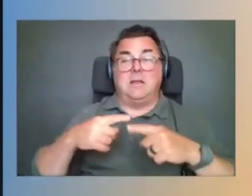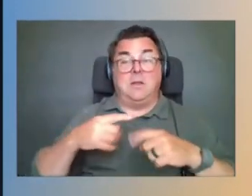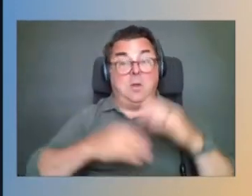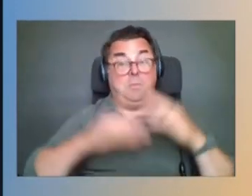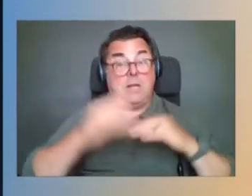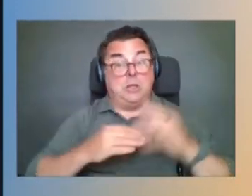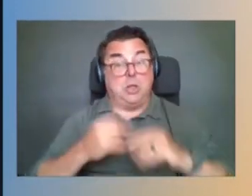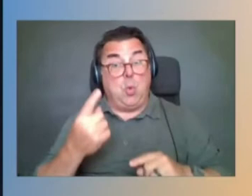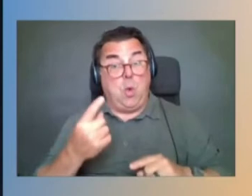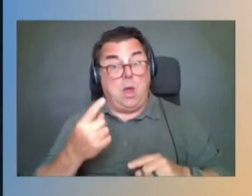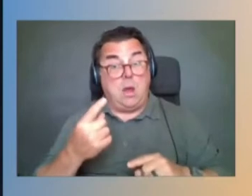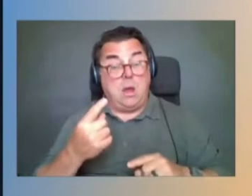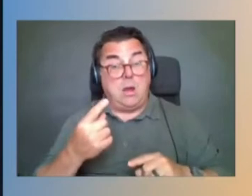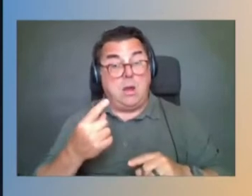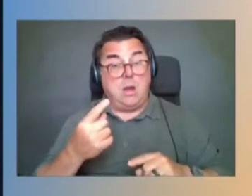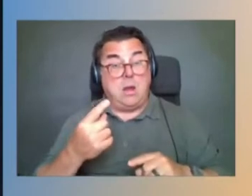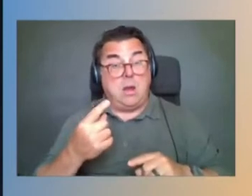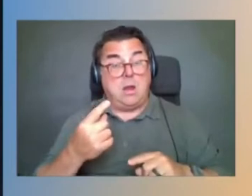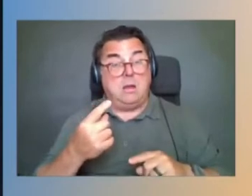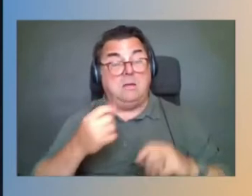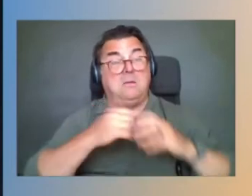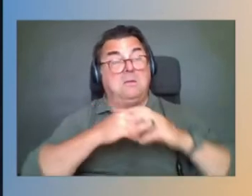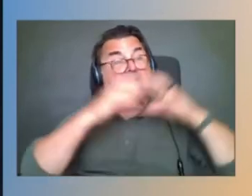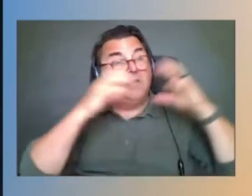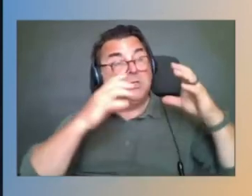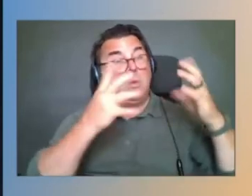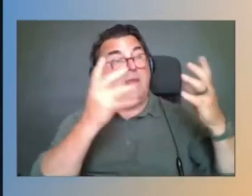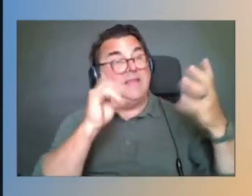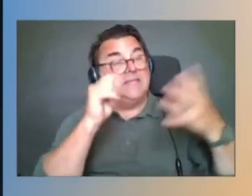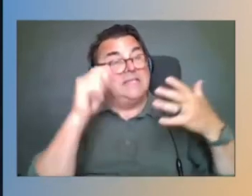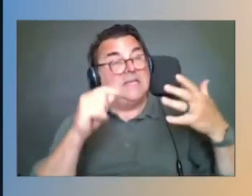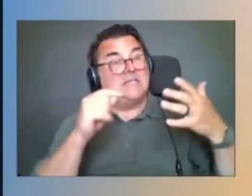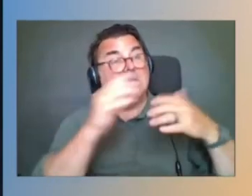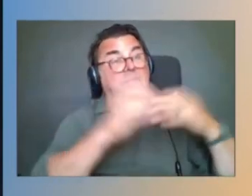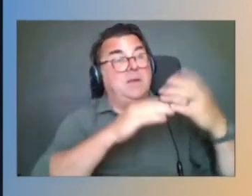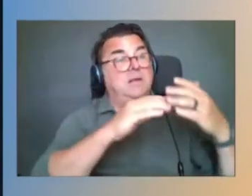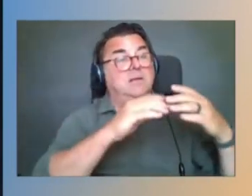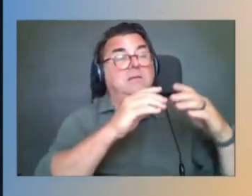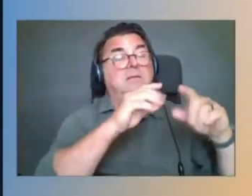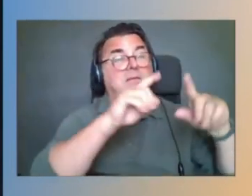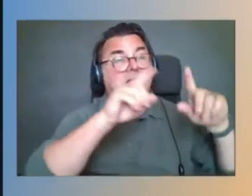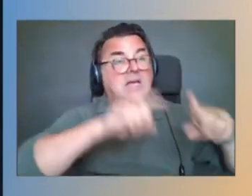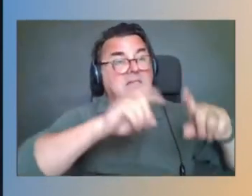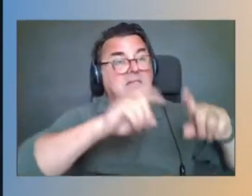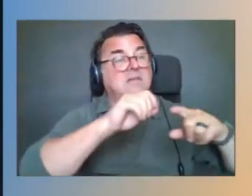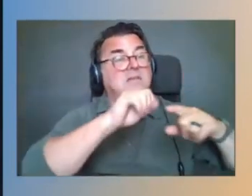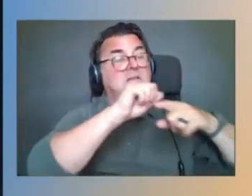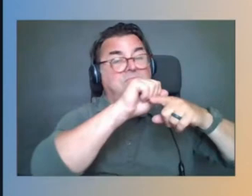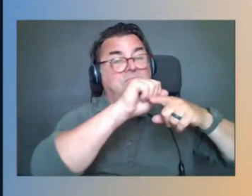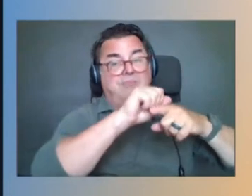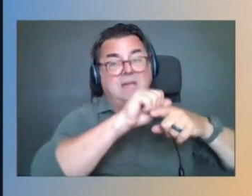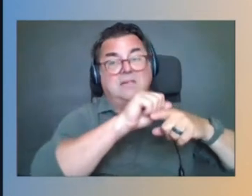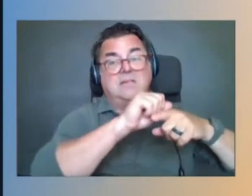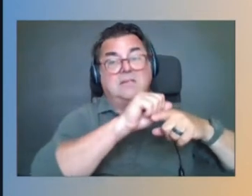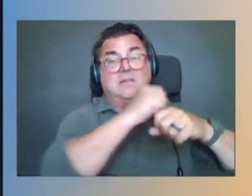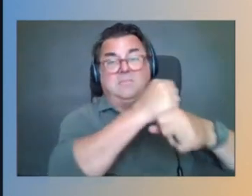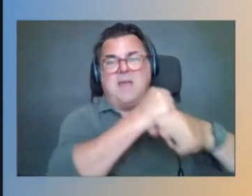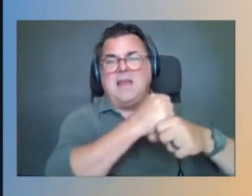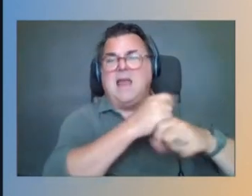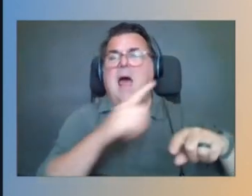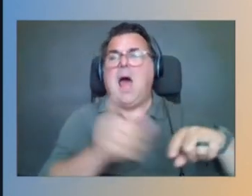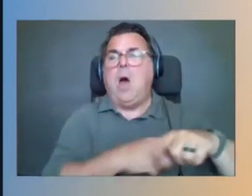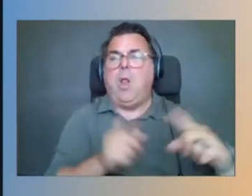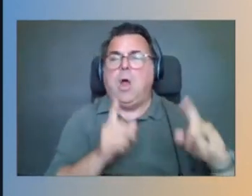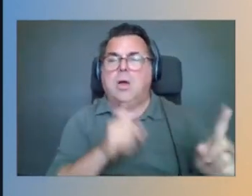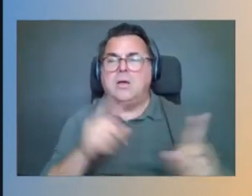we go through the this is what it should be to let's build it, simulate it, get it fabbed? Is that...